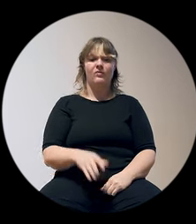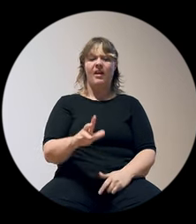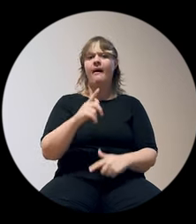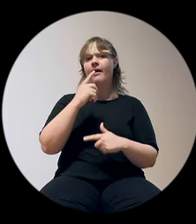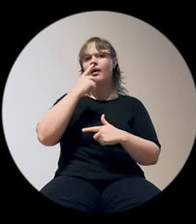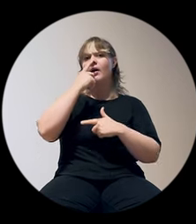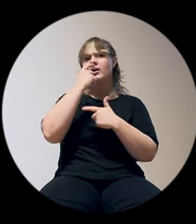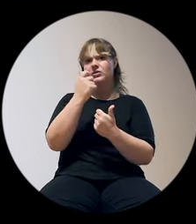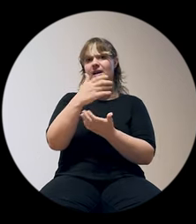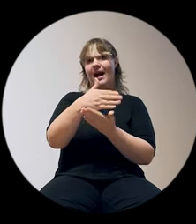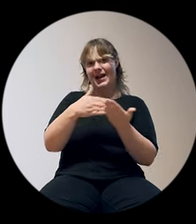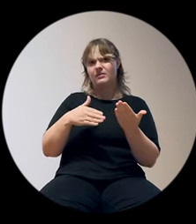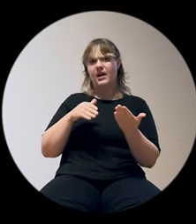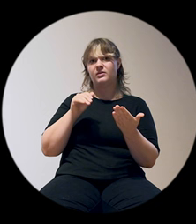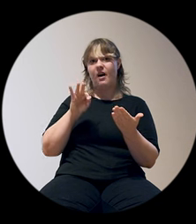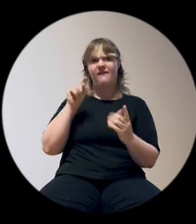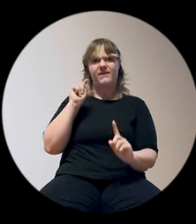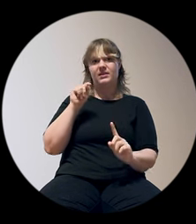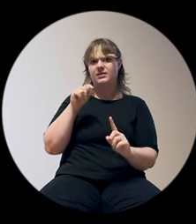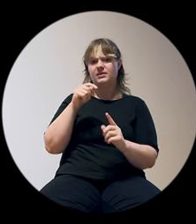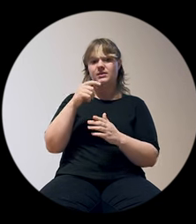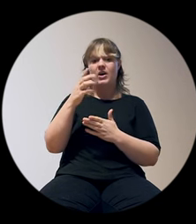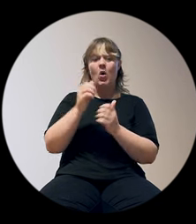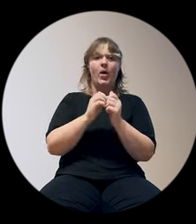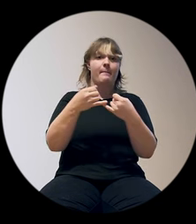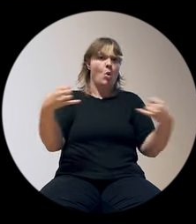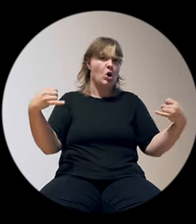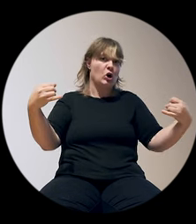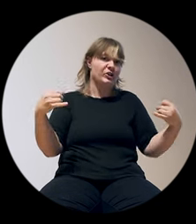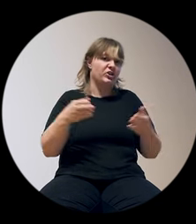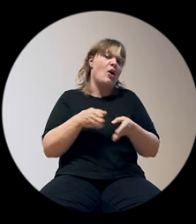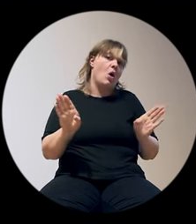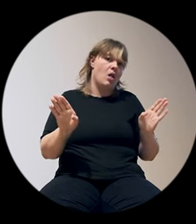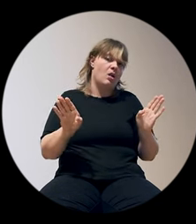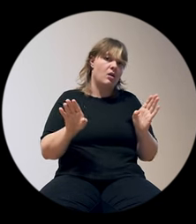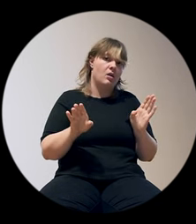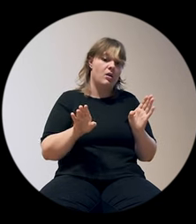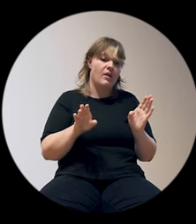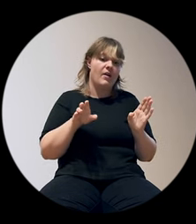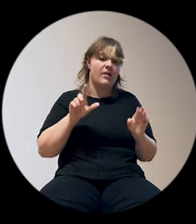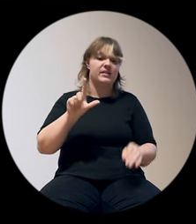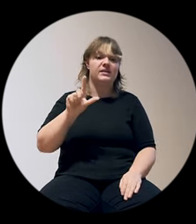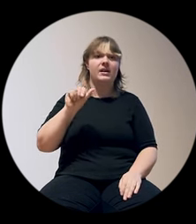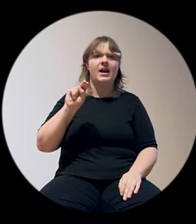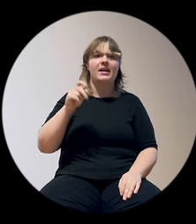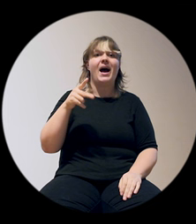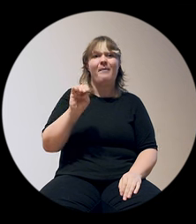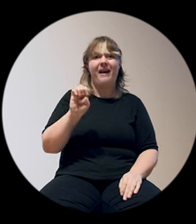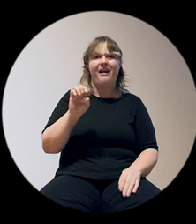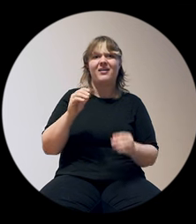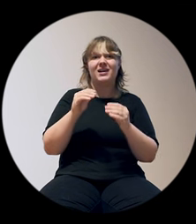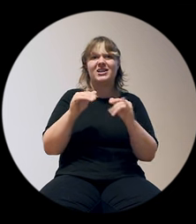Interesting aspects of this with borders in general too. This is Lenape Hoking